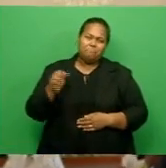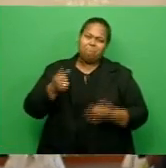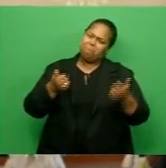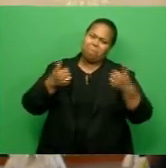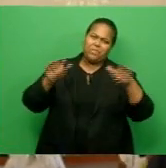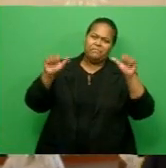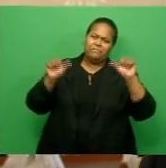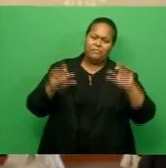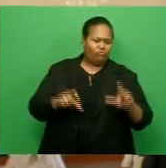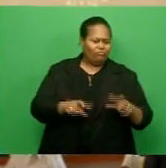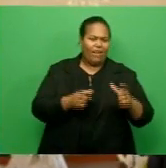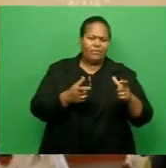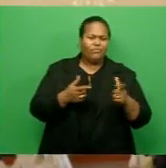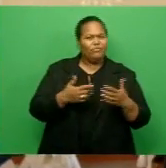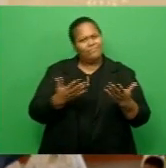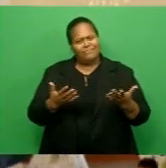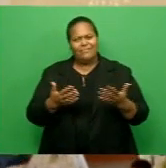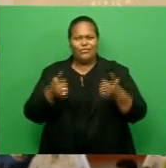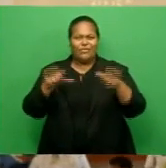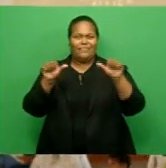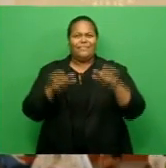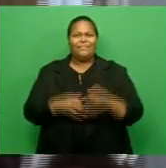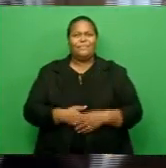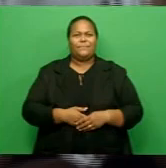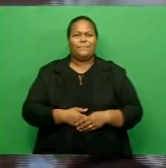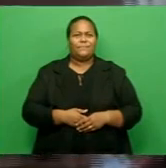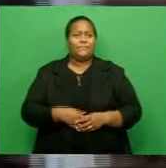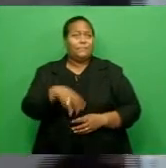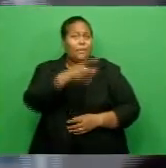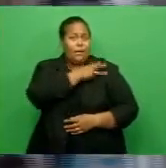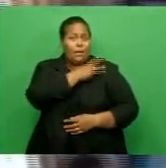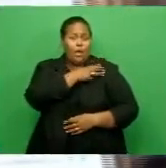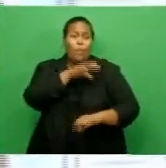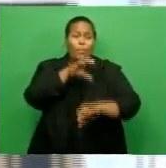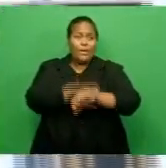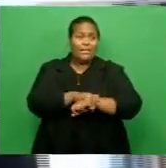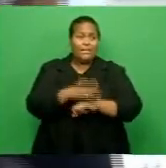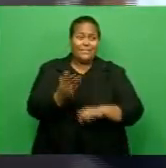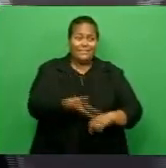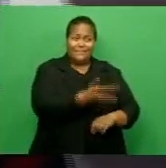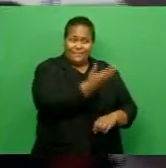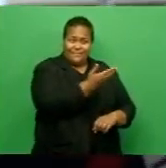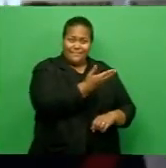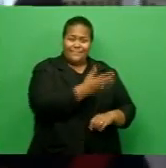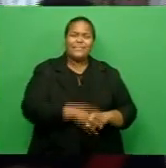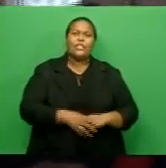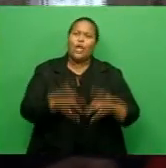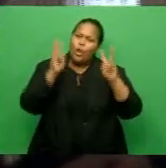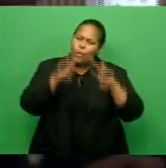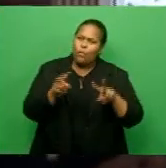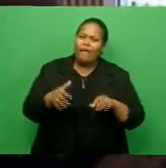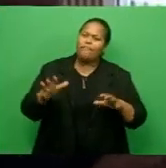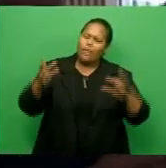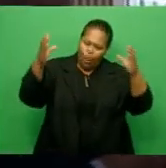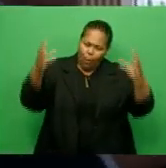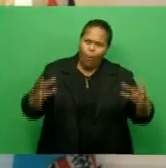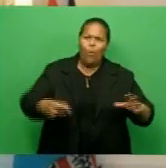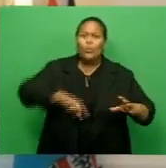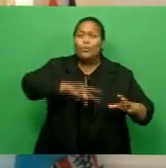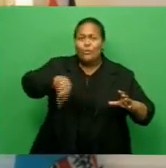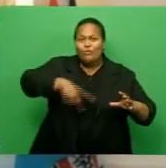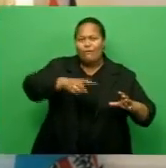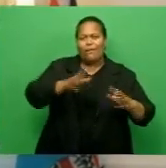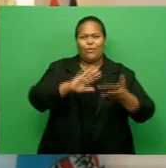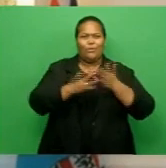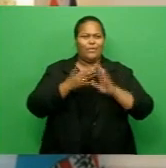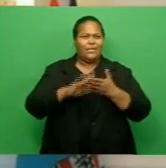challenge of looking after my kids. Superintendent of Police Mesake Sobosobo, who looks after the whole Suva community, also received a medal. I